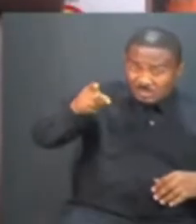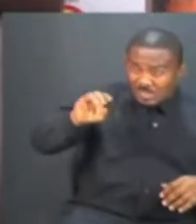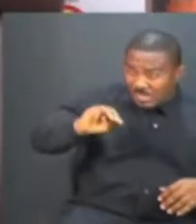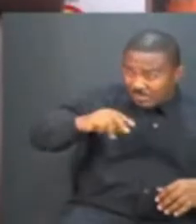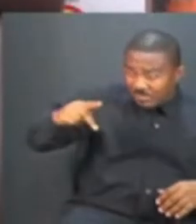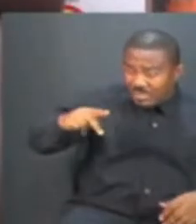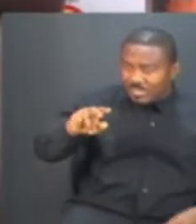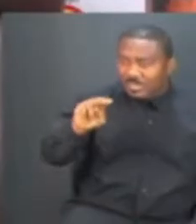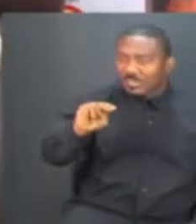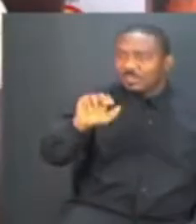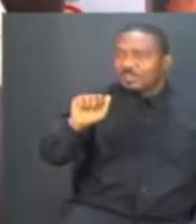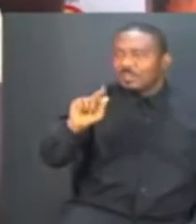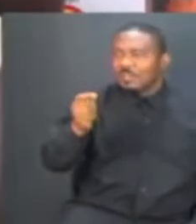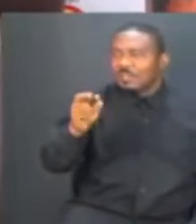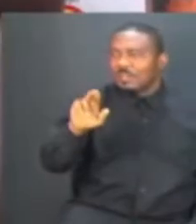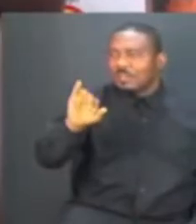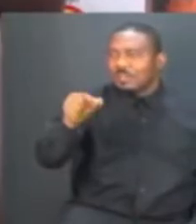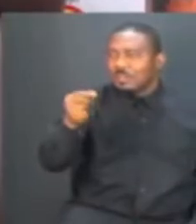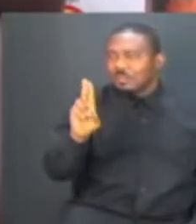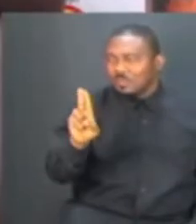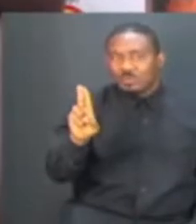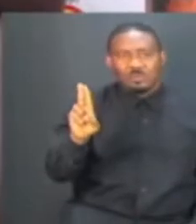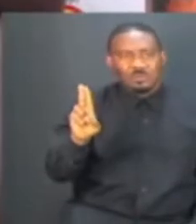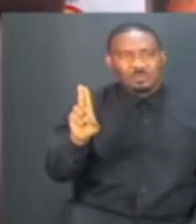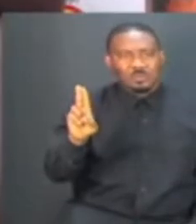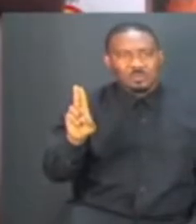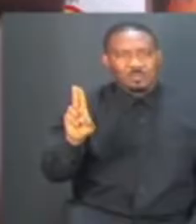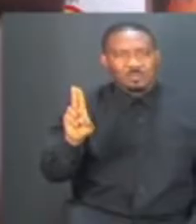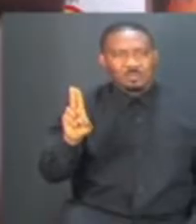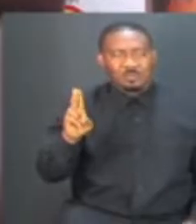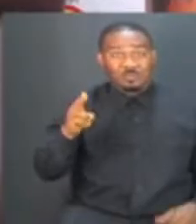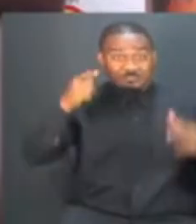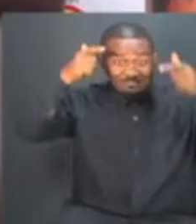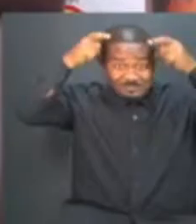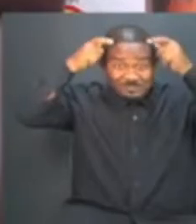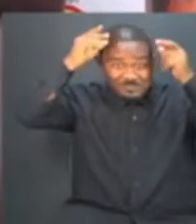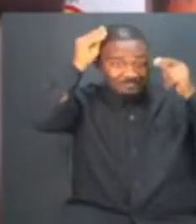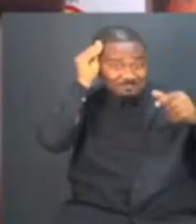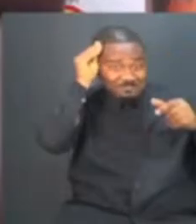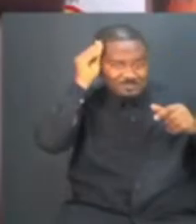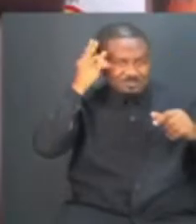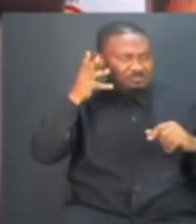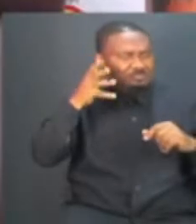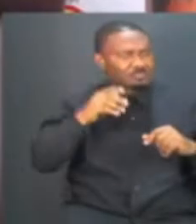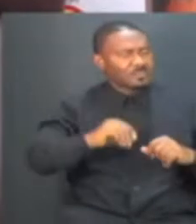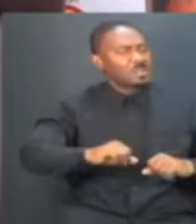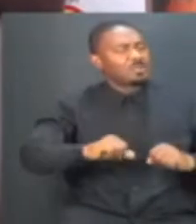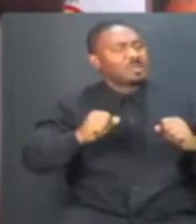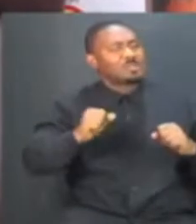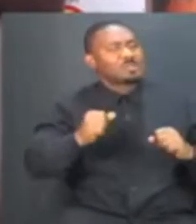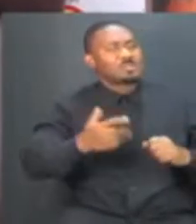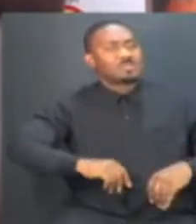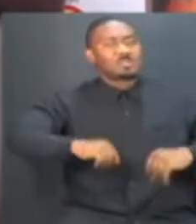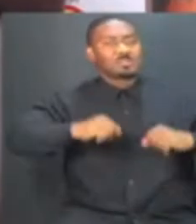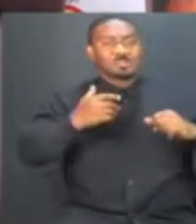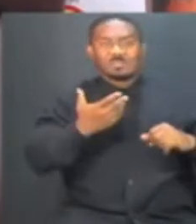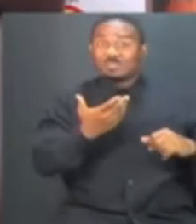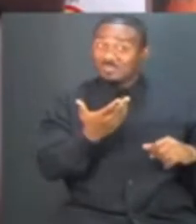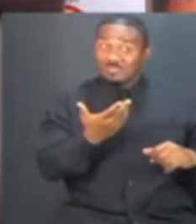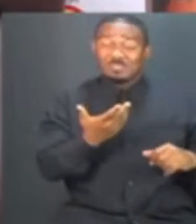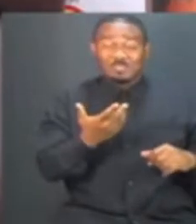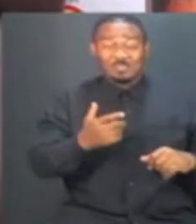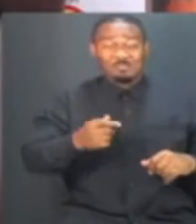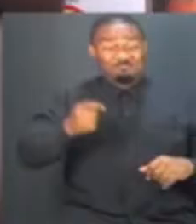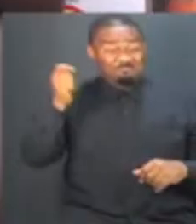Honorable Nuruddin, you wear it, Mr. Speaker, and when you dress, you put the hat. The majority chief whip is not properly dressed in the